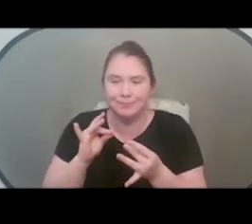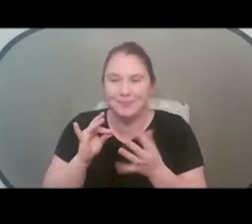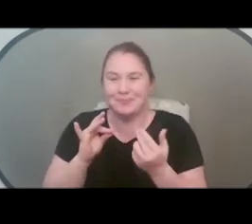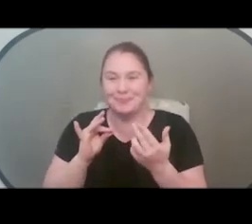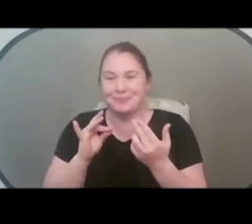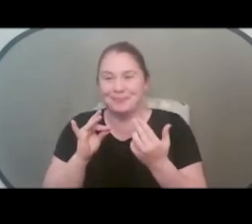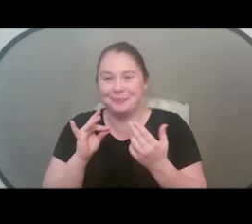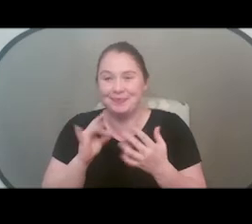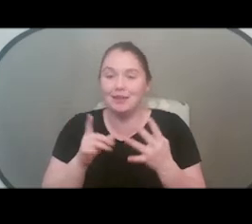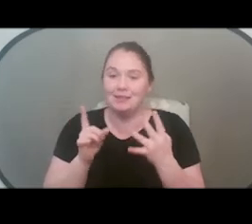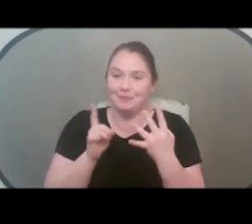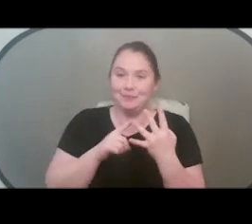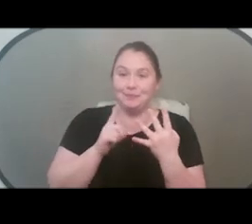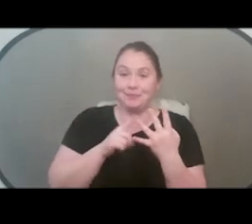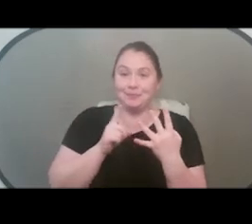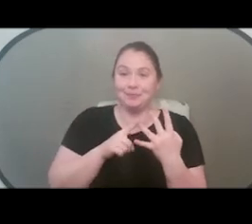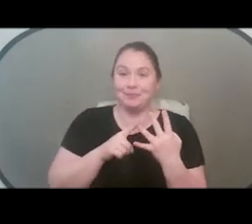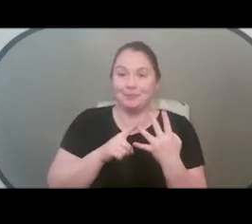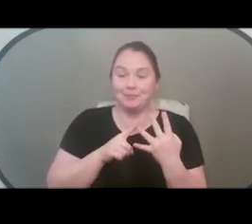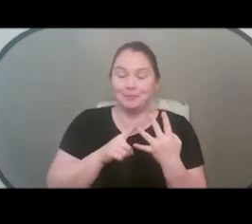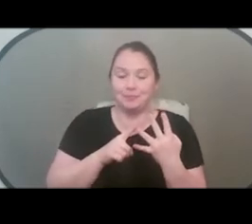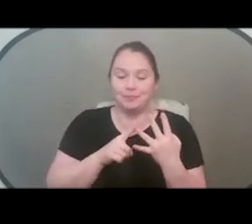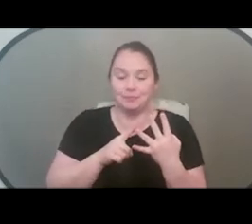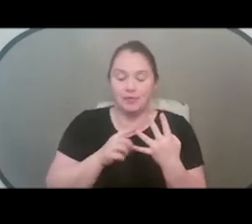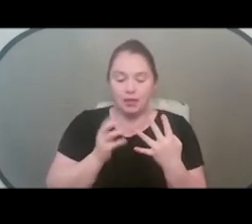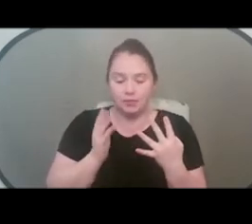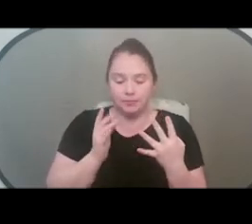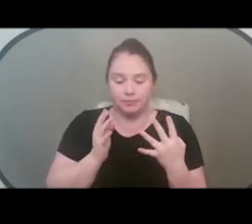And option 3 was